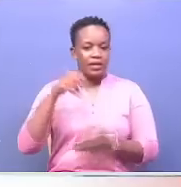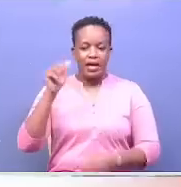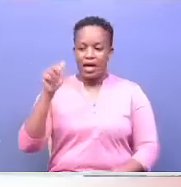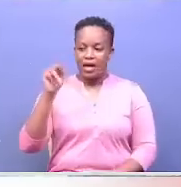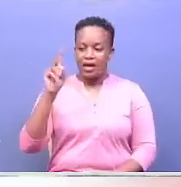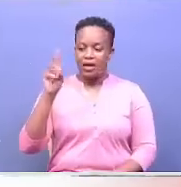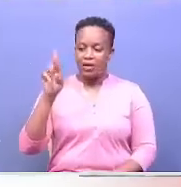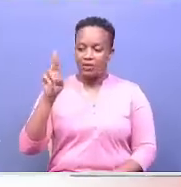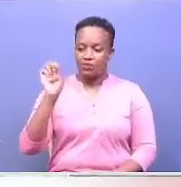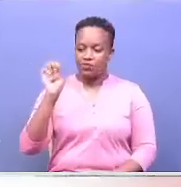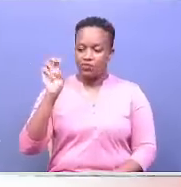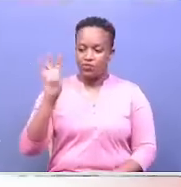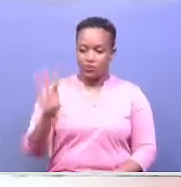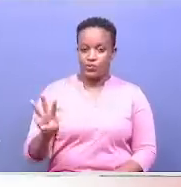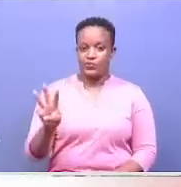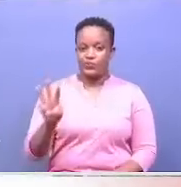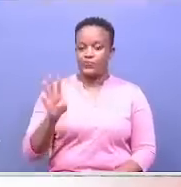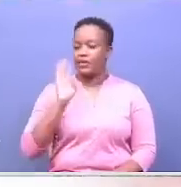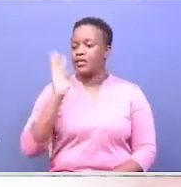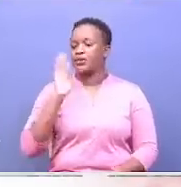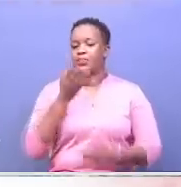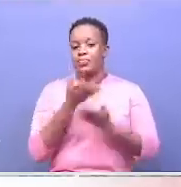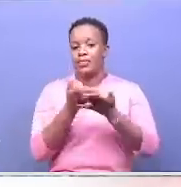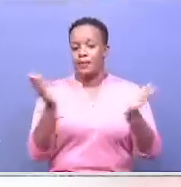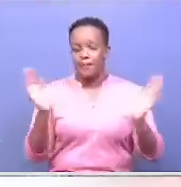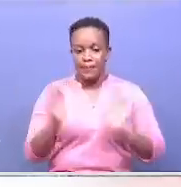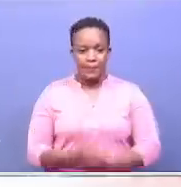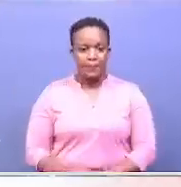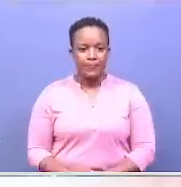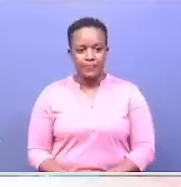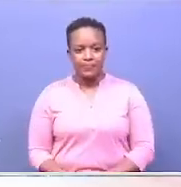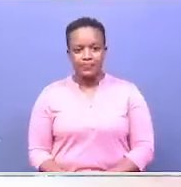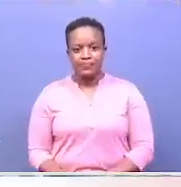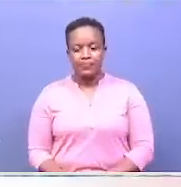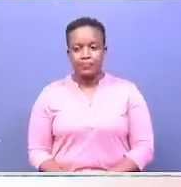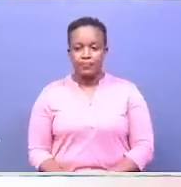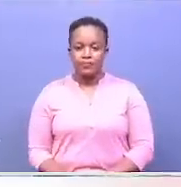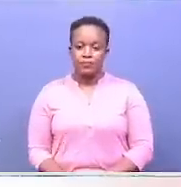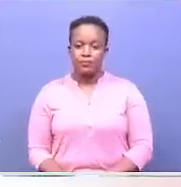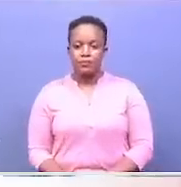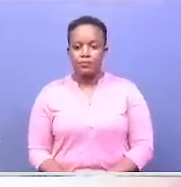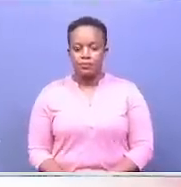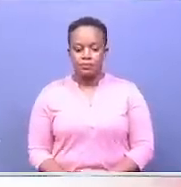Dawood. Paul Munio, TV 47.